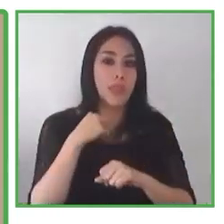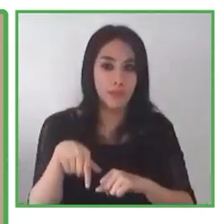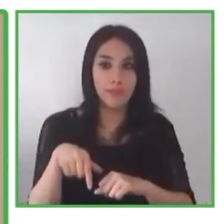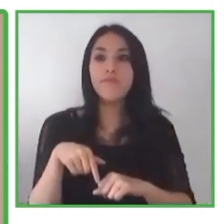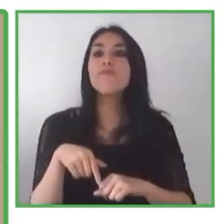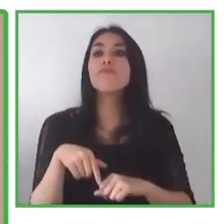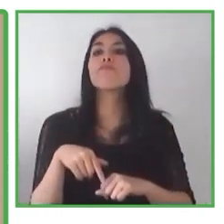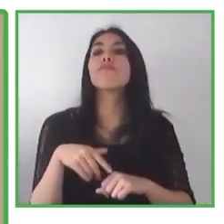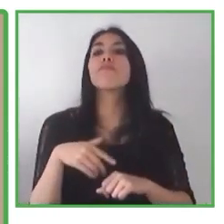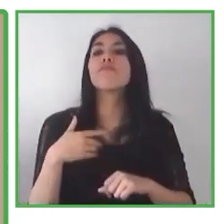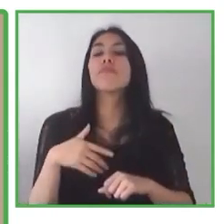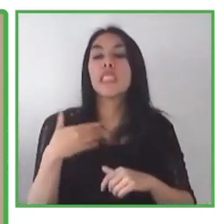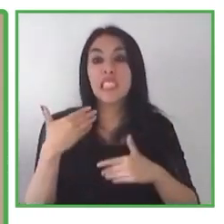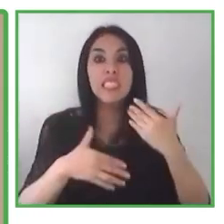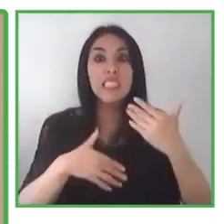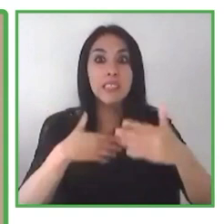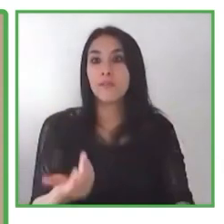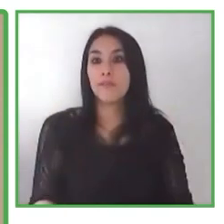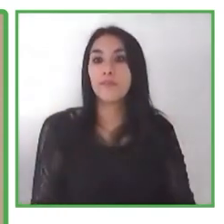COVID-19